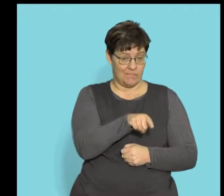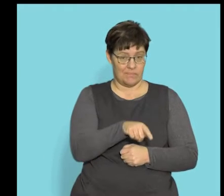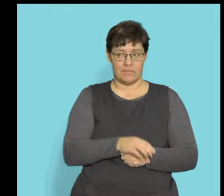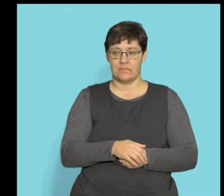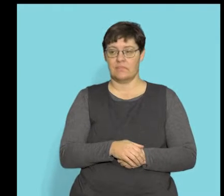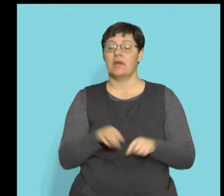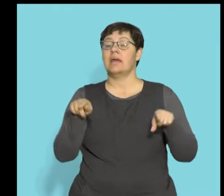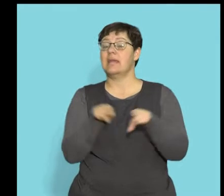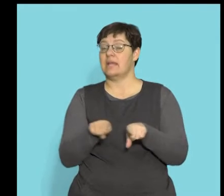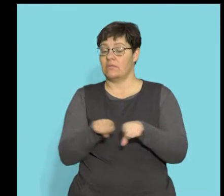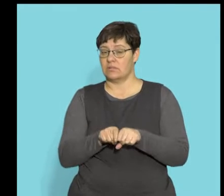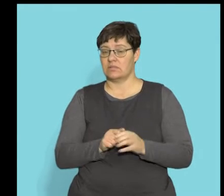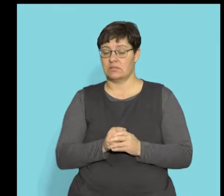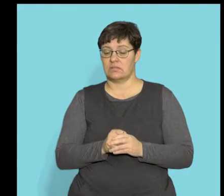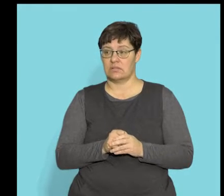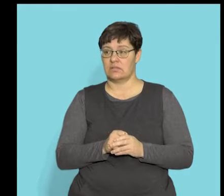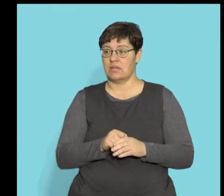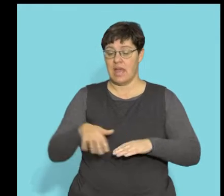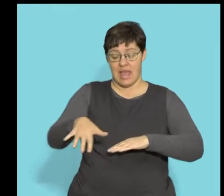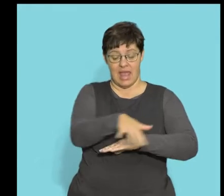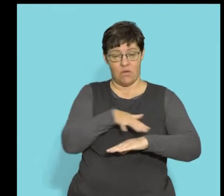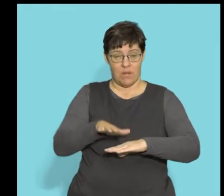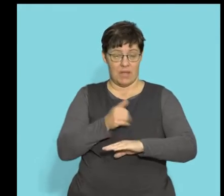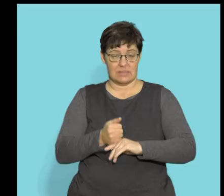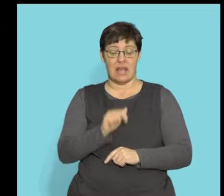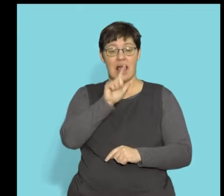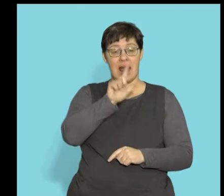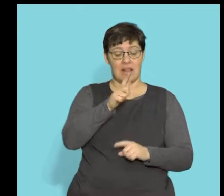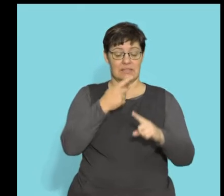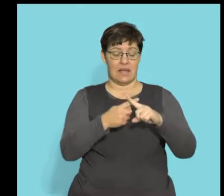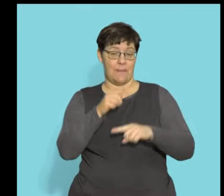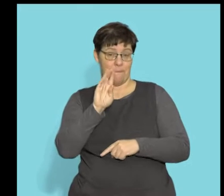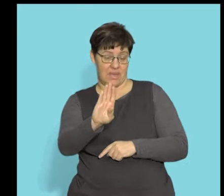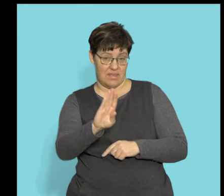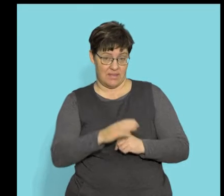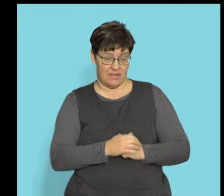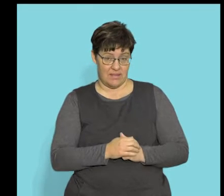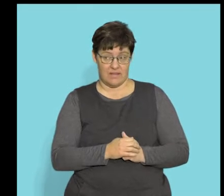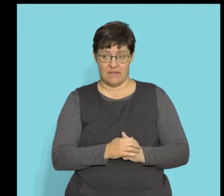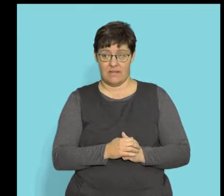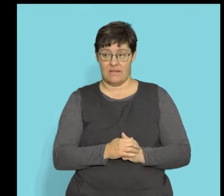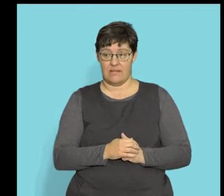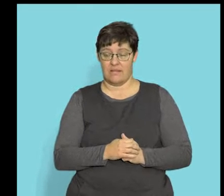will be equal to the area of the base, which is length times breadth.